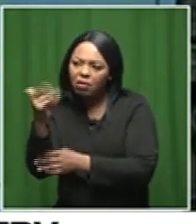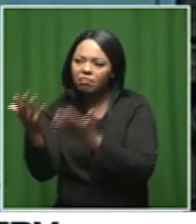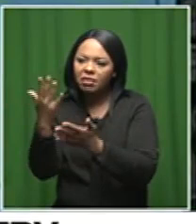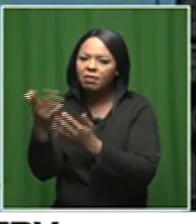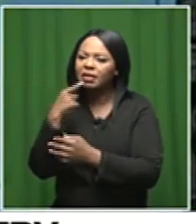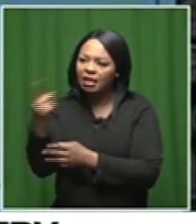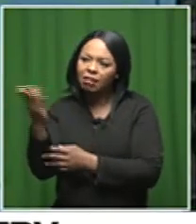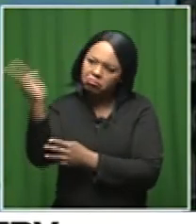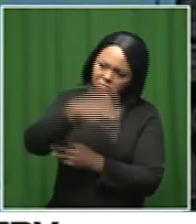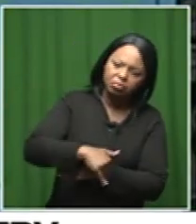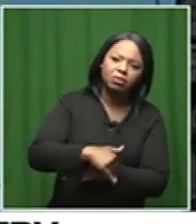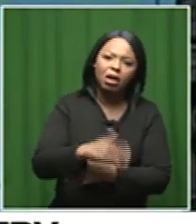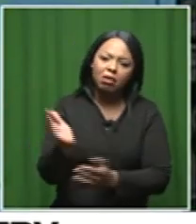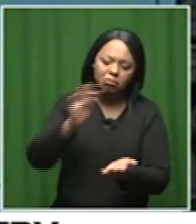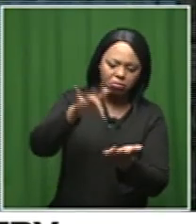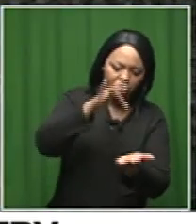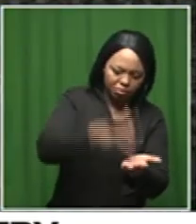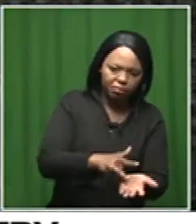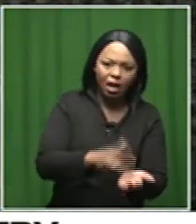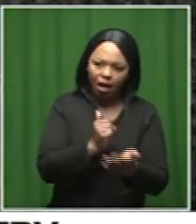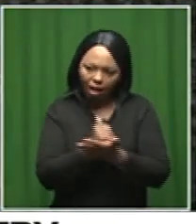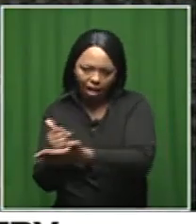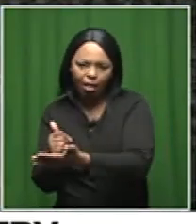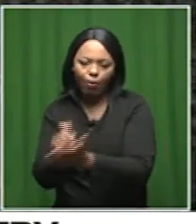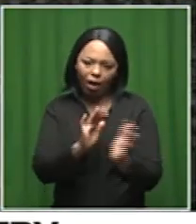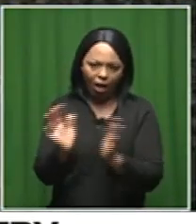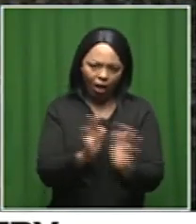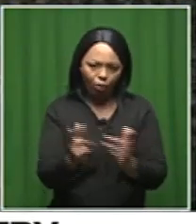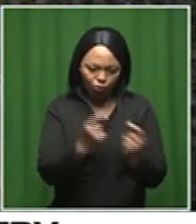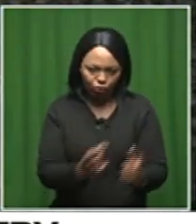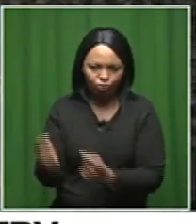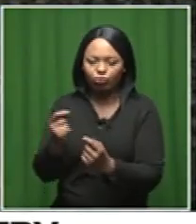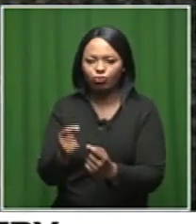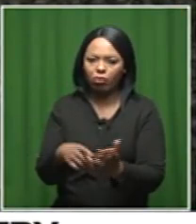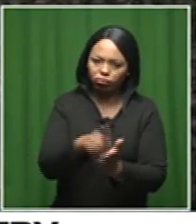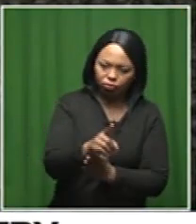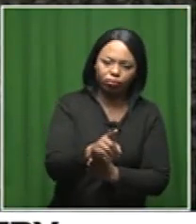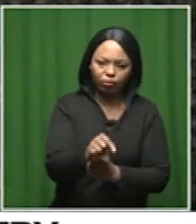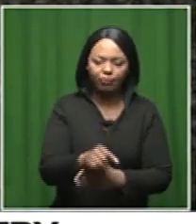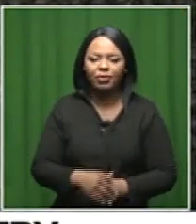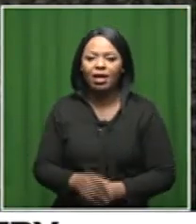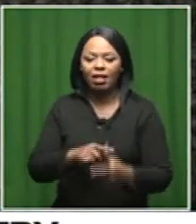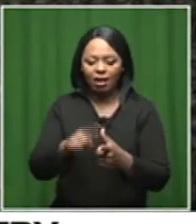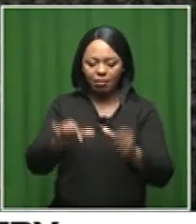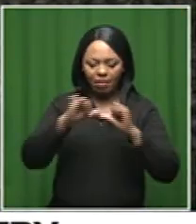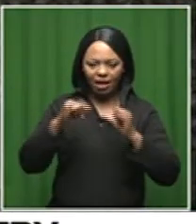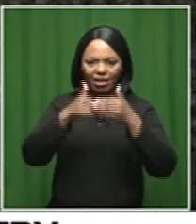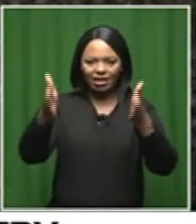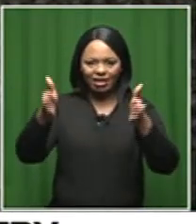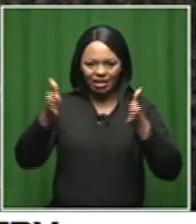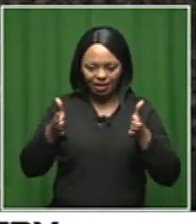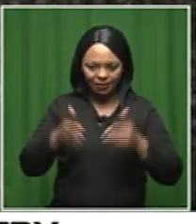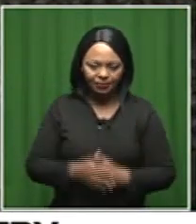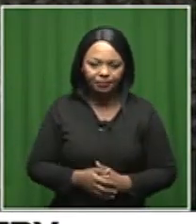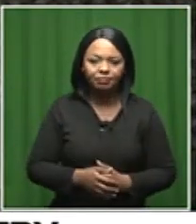depots where some of the nursing staff will help you with the cheek swab. And the kit is then returned to us. So the process itself, either at a drive